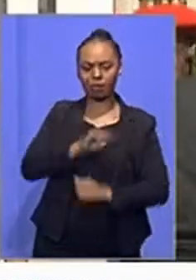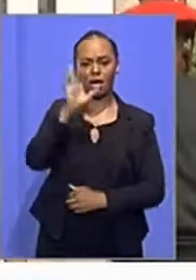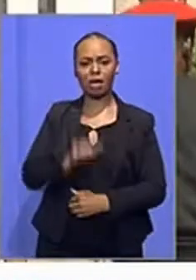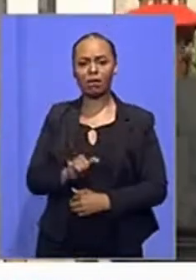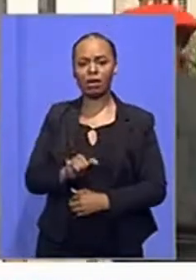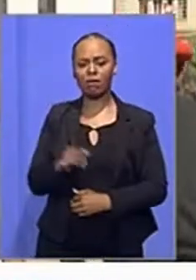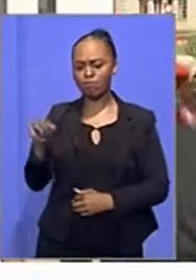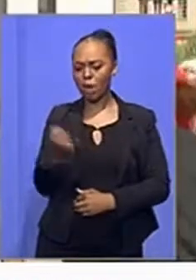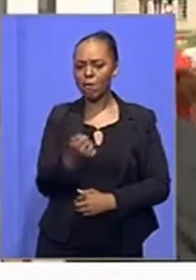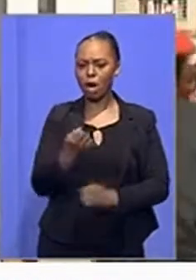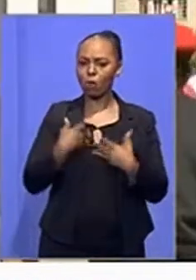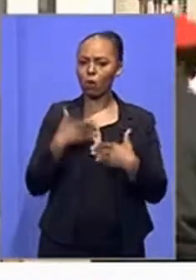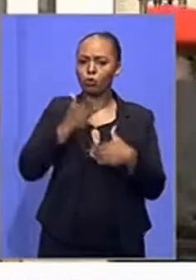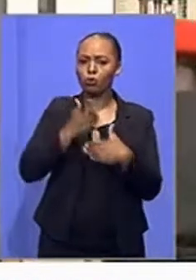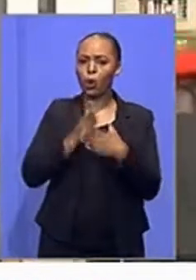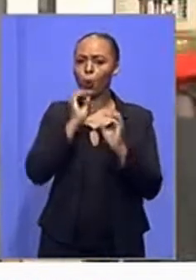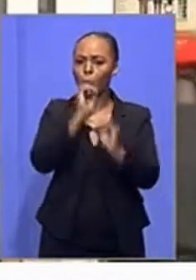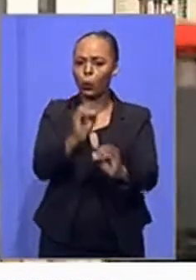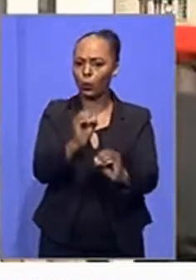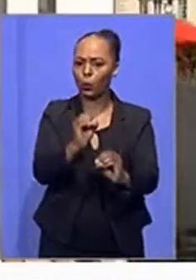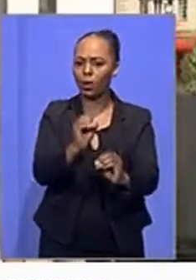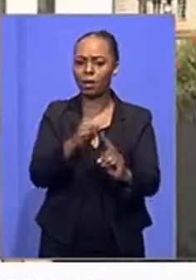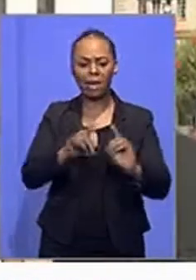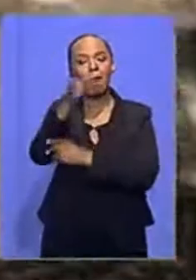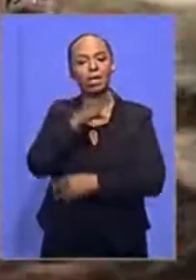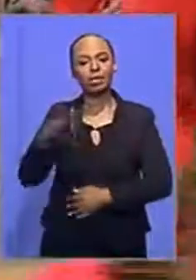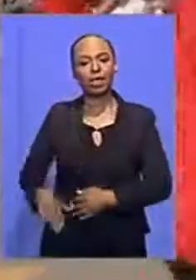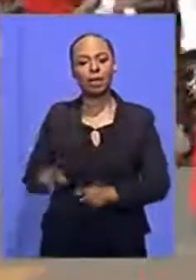China re khutlile re na le